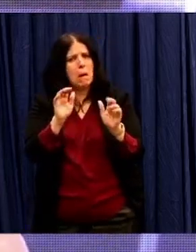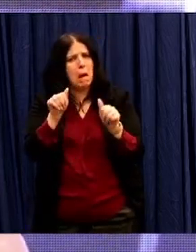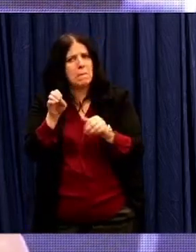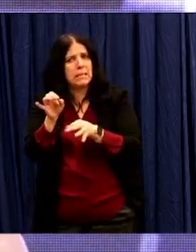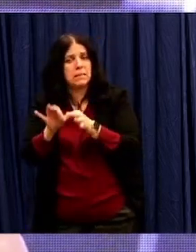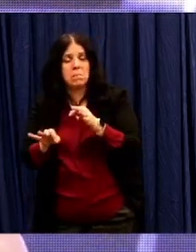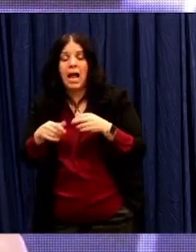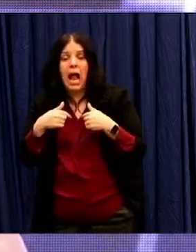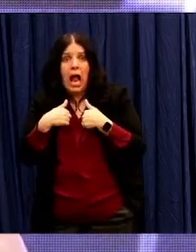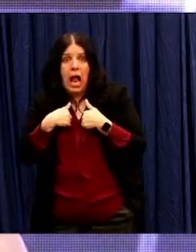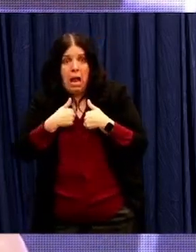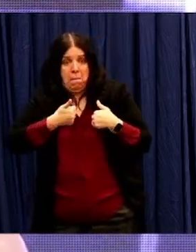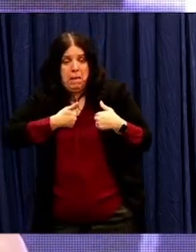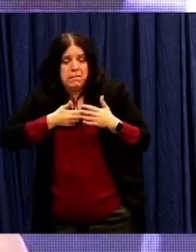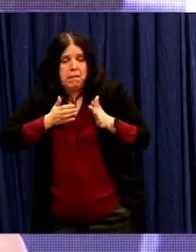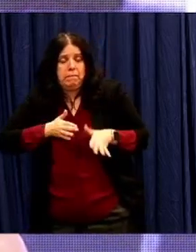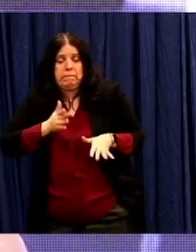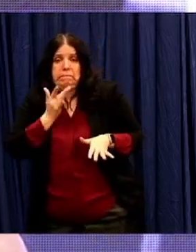really low-tech